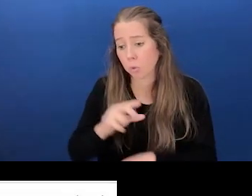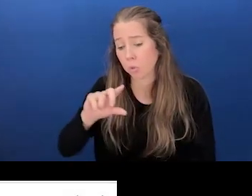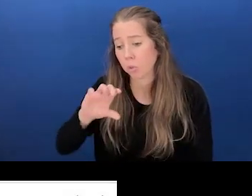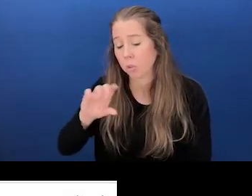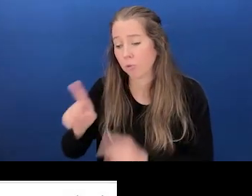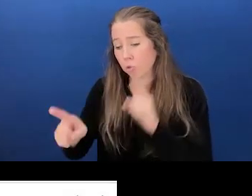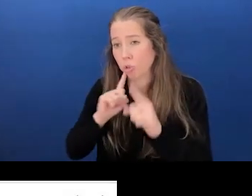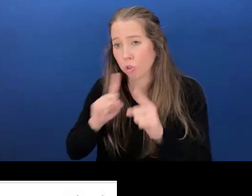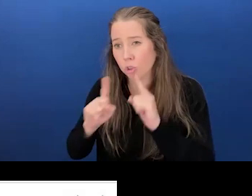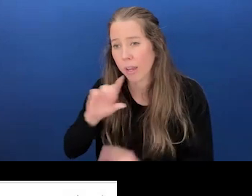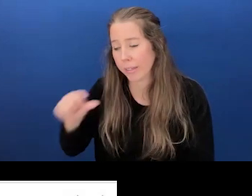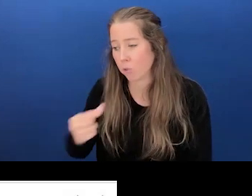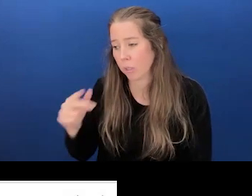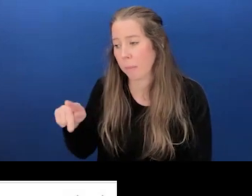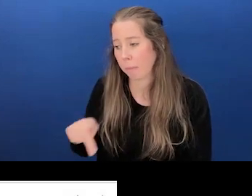help me.